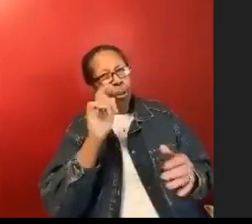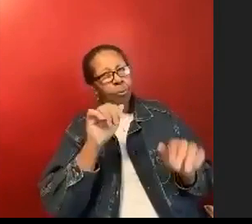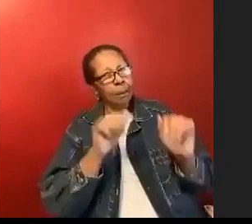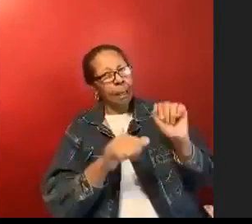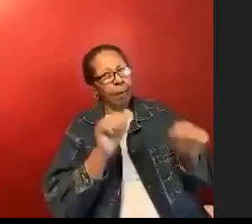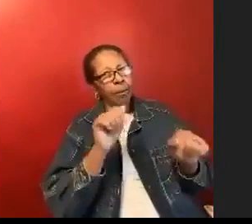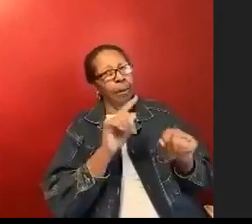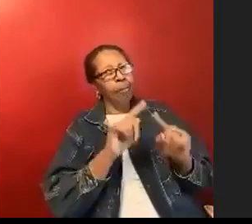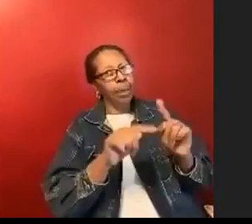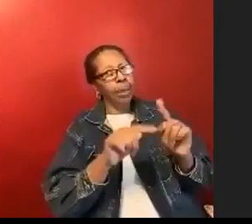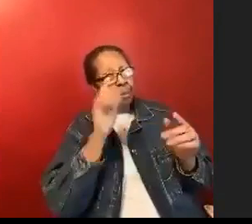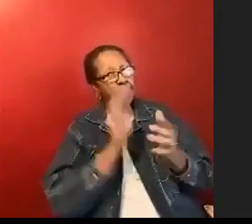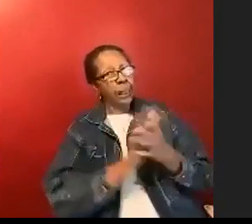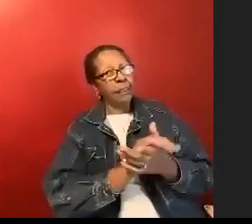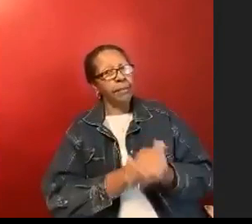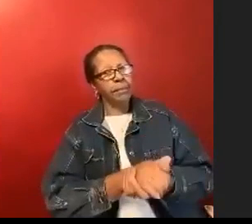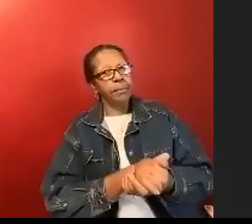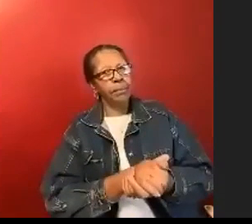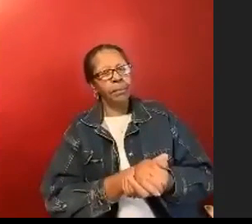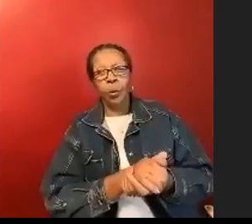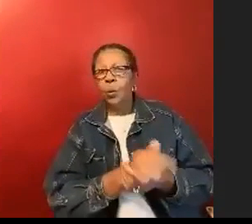believe. Ooh.